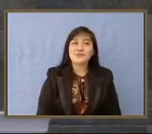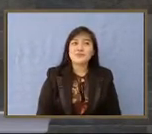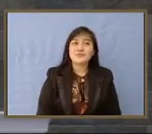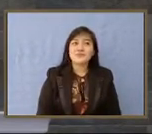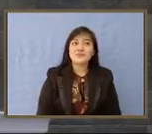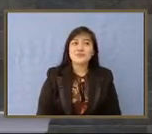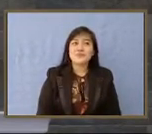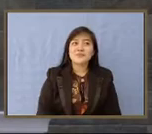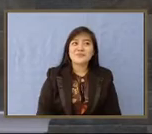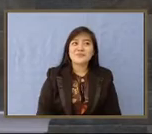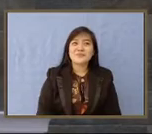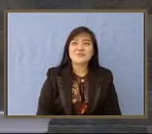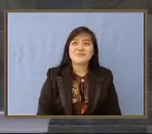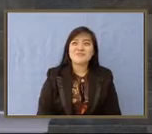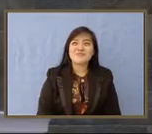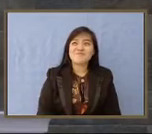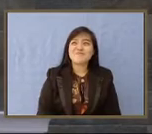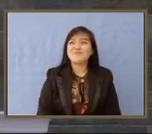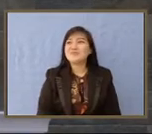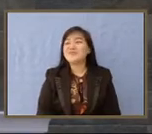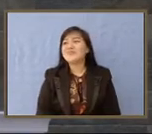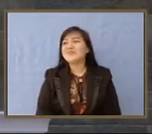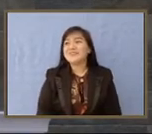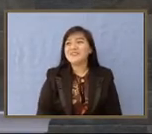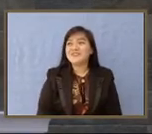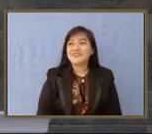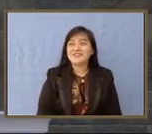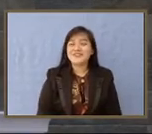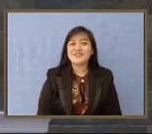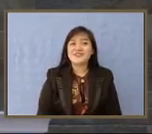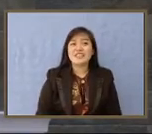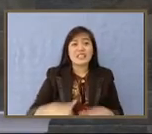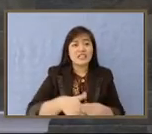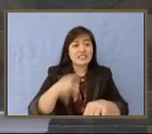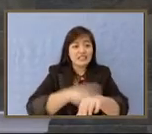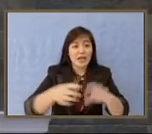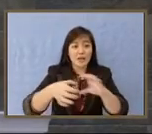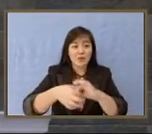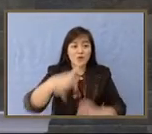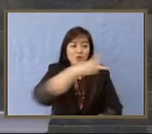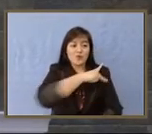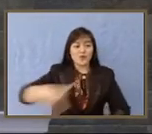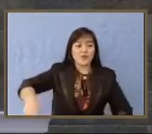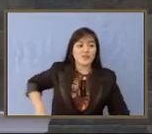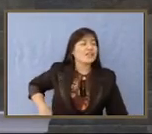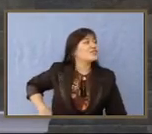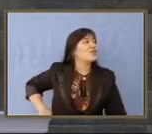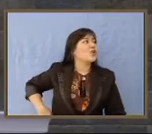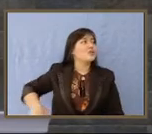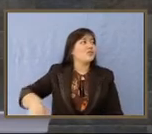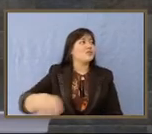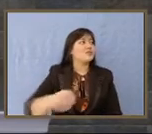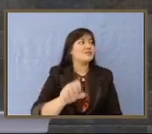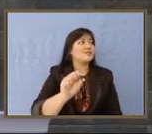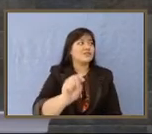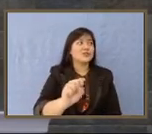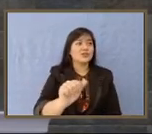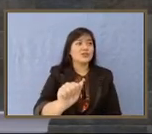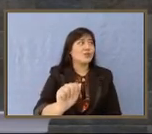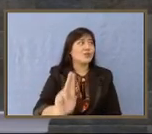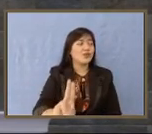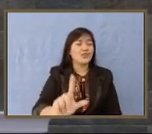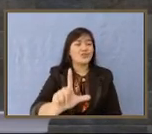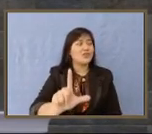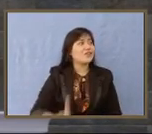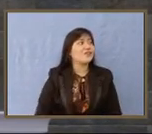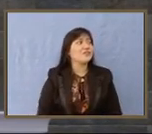nasa kalagitnaan po ito ng paghahari ni King Saul. Okay, so during the time of King Saul, of course, nung inanoint po si David, ang hari